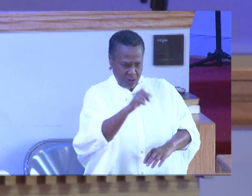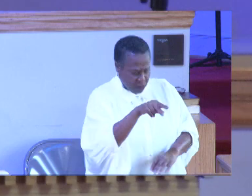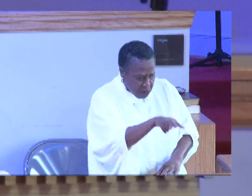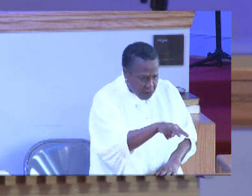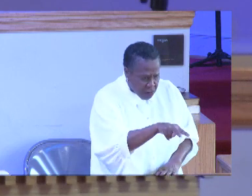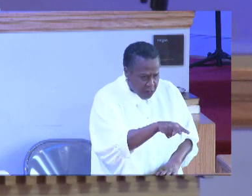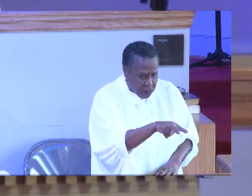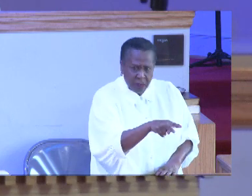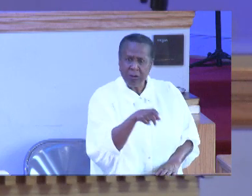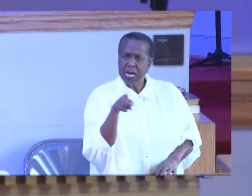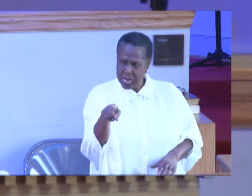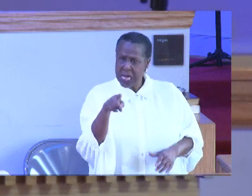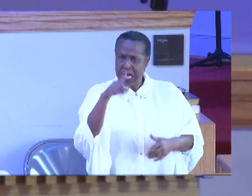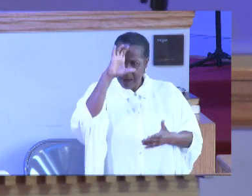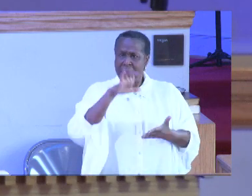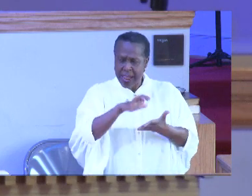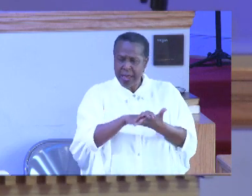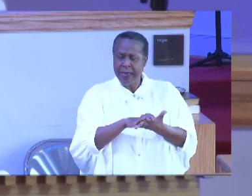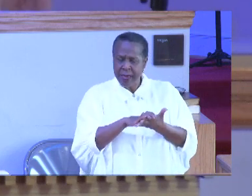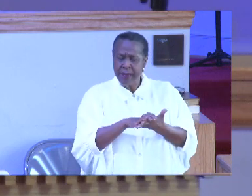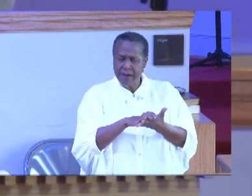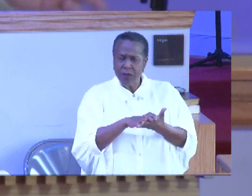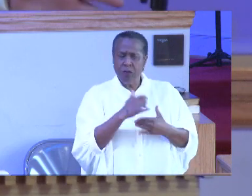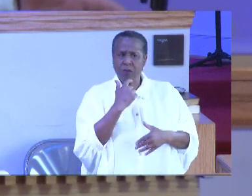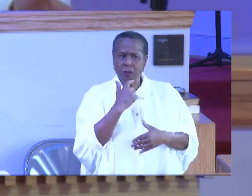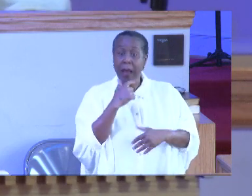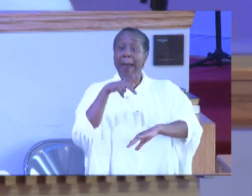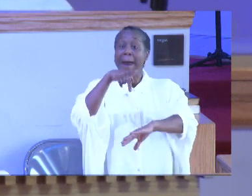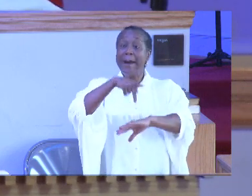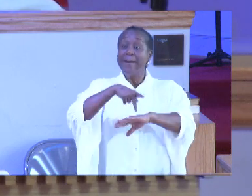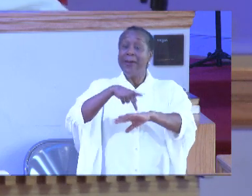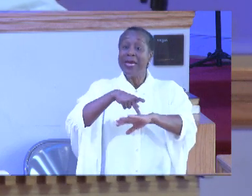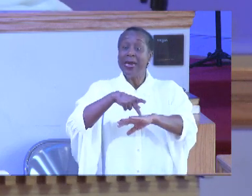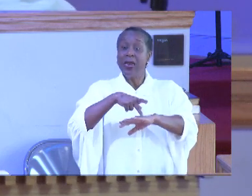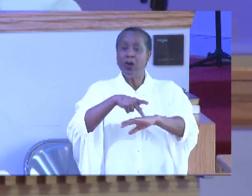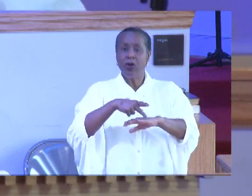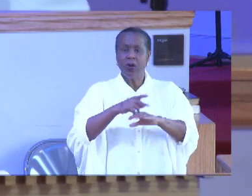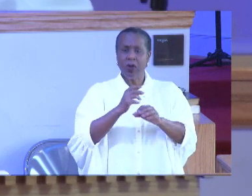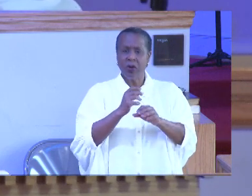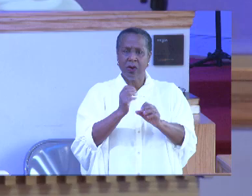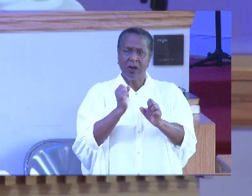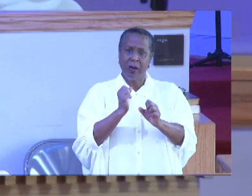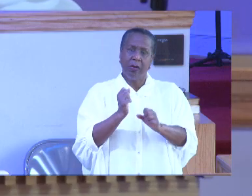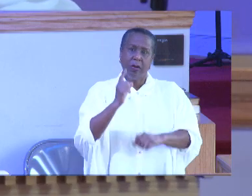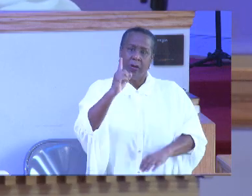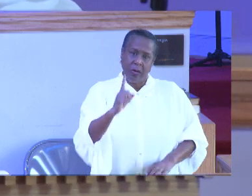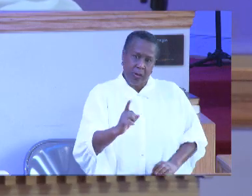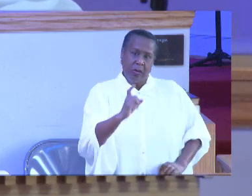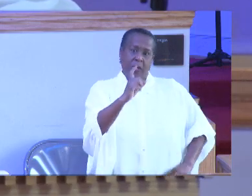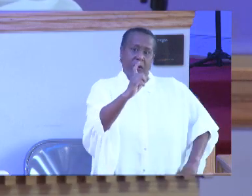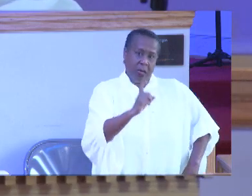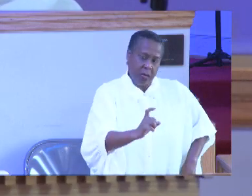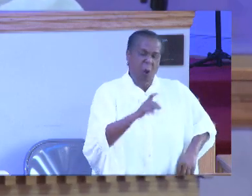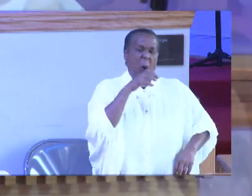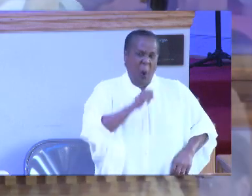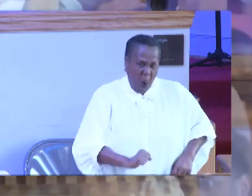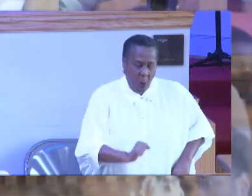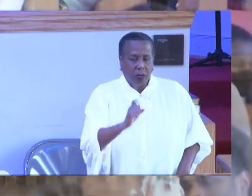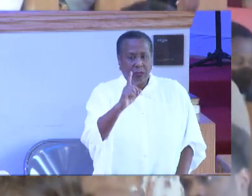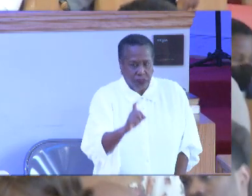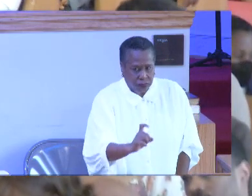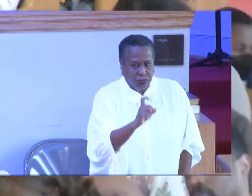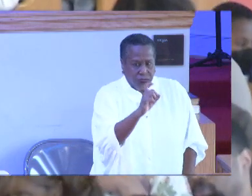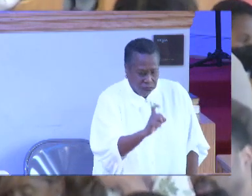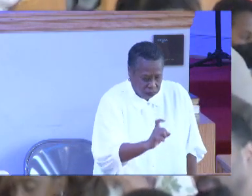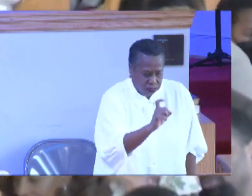Bible says he believes. And Peter finally makes it with creaking knees and a sore